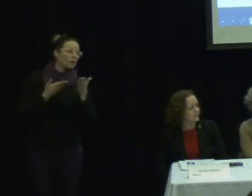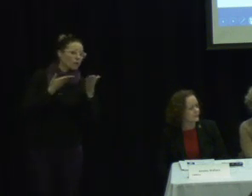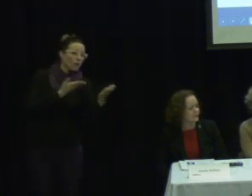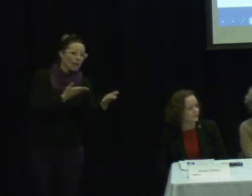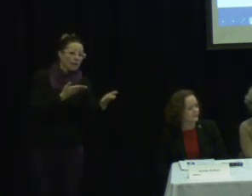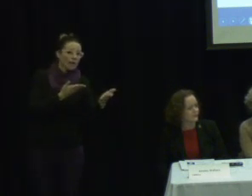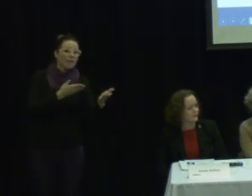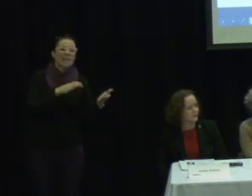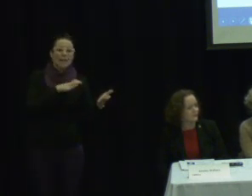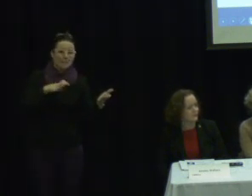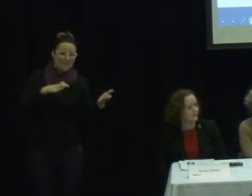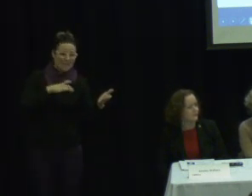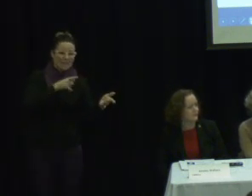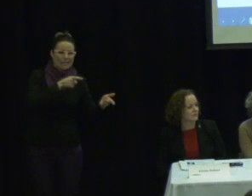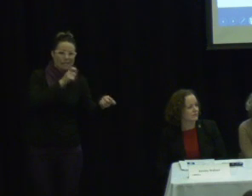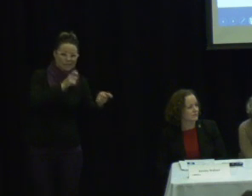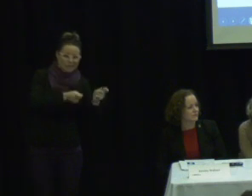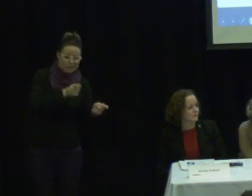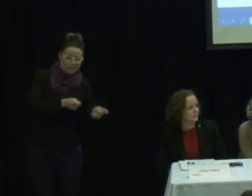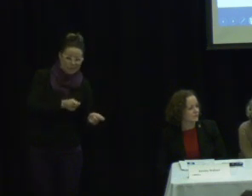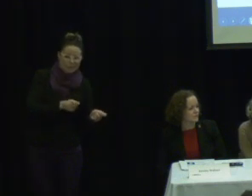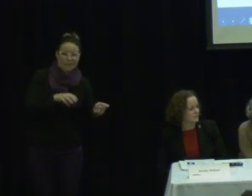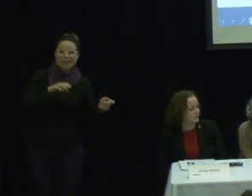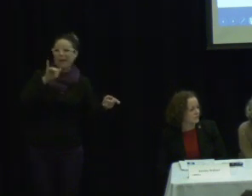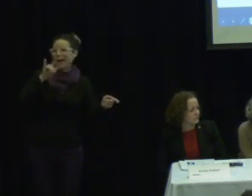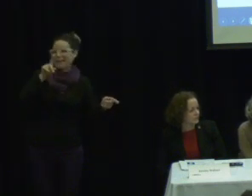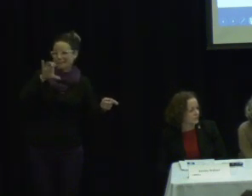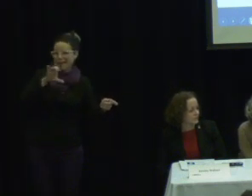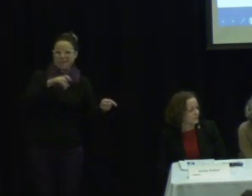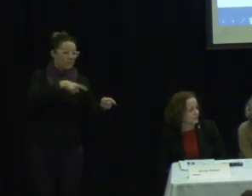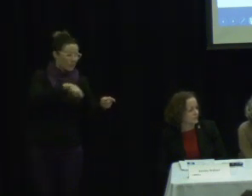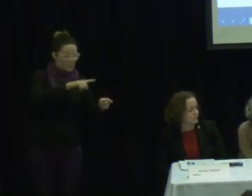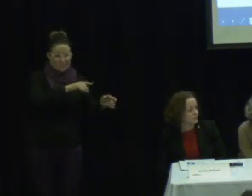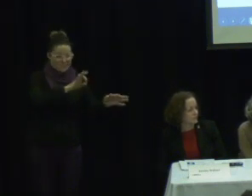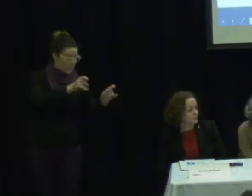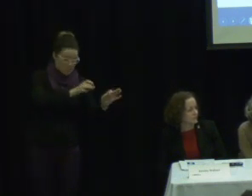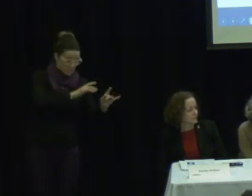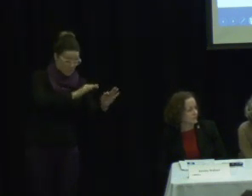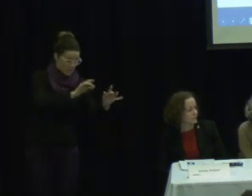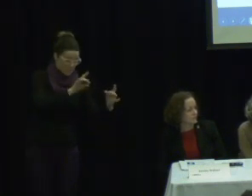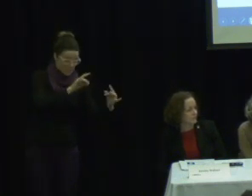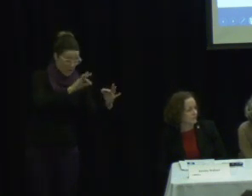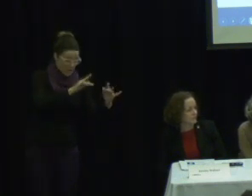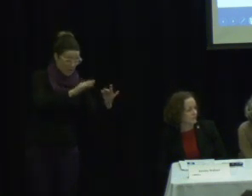bringing it back to IDEC, getting adjusted again. And I think that we have a really solid